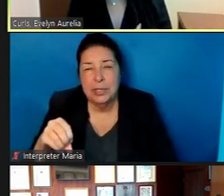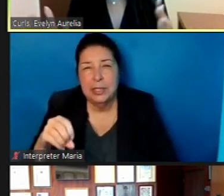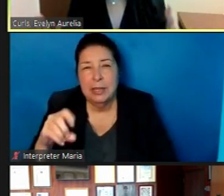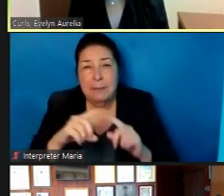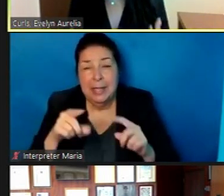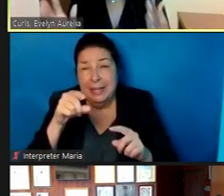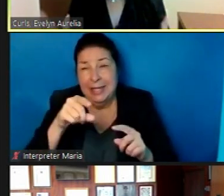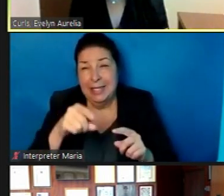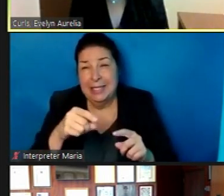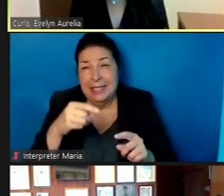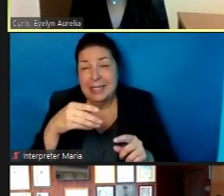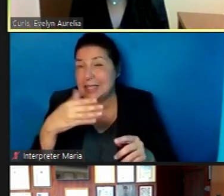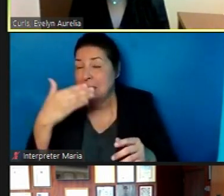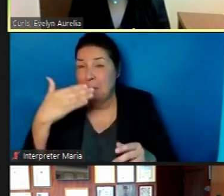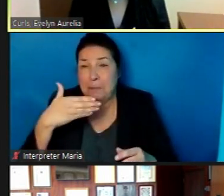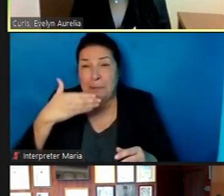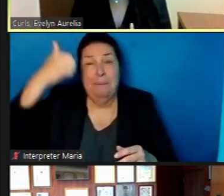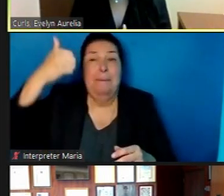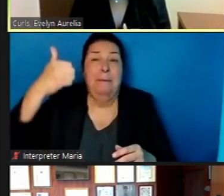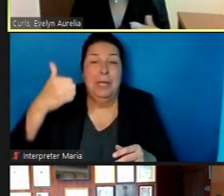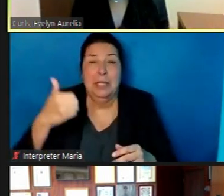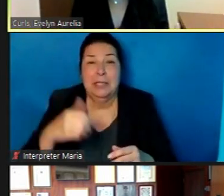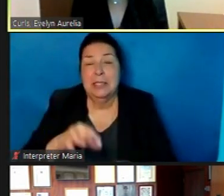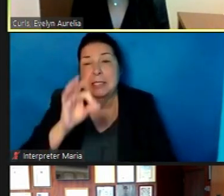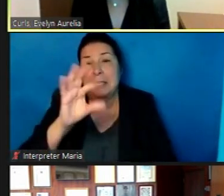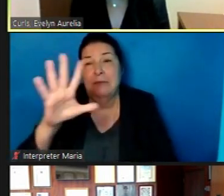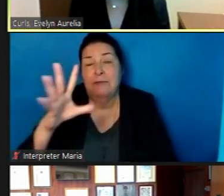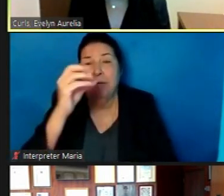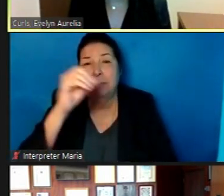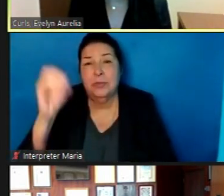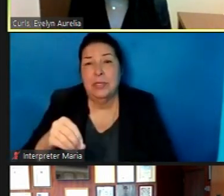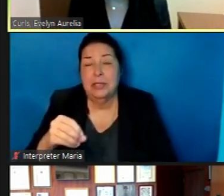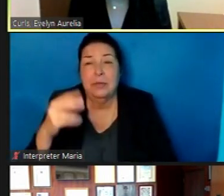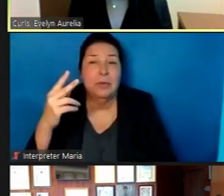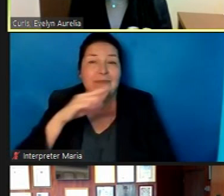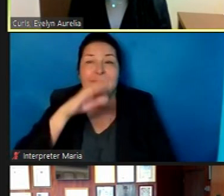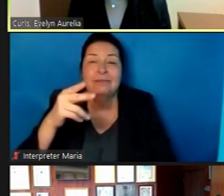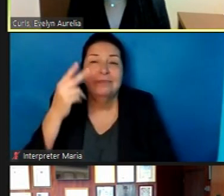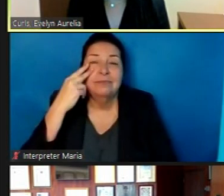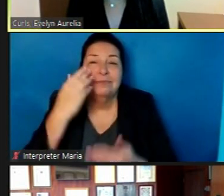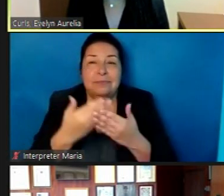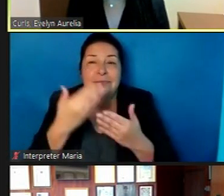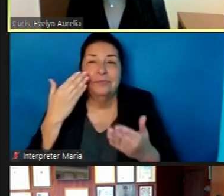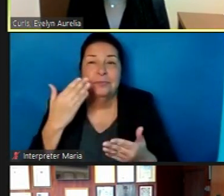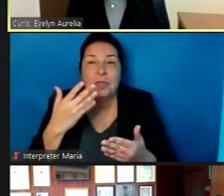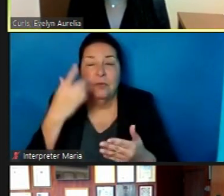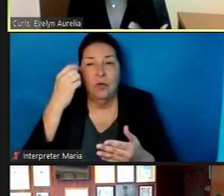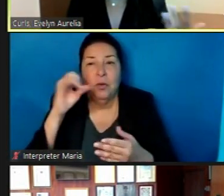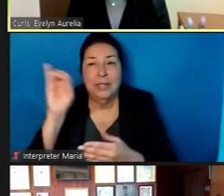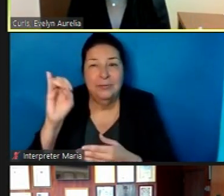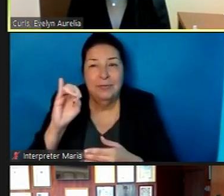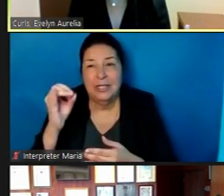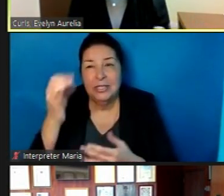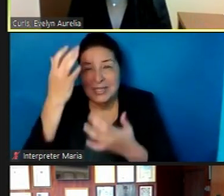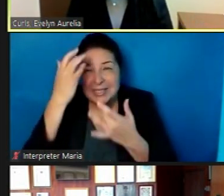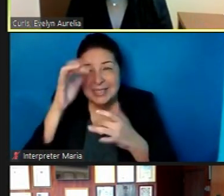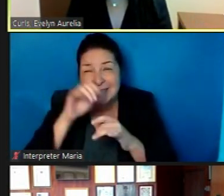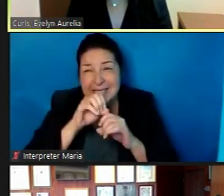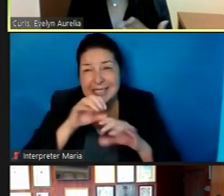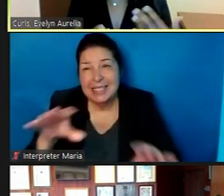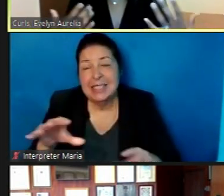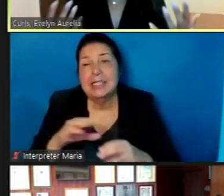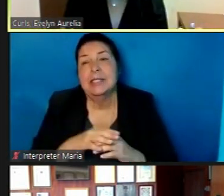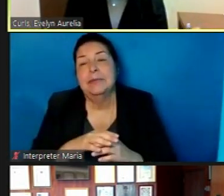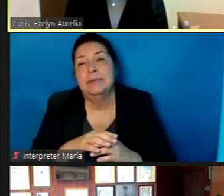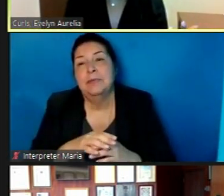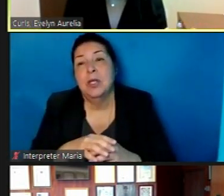vaccines out of the water. 95% is something that we really have not seen in the past for an infectious disease like this.